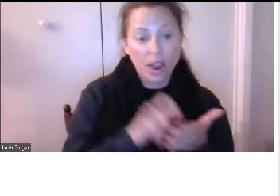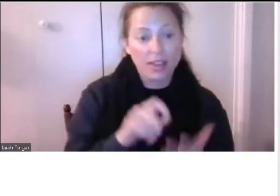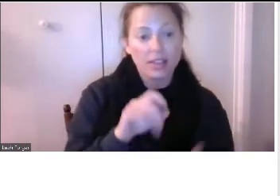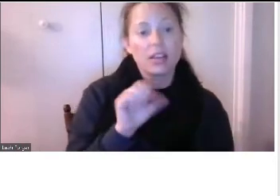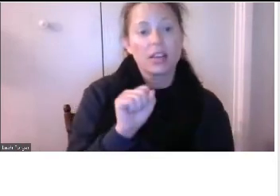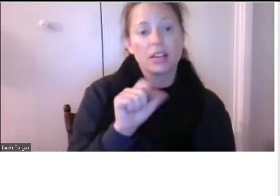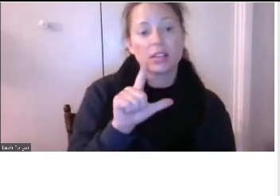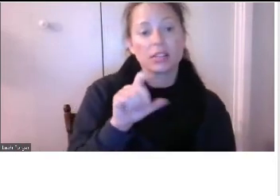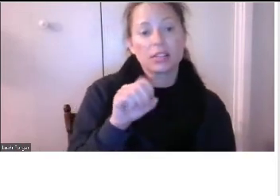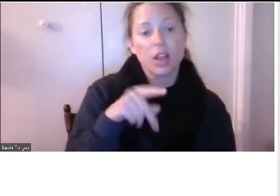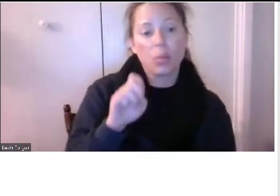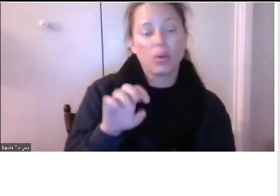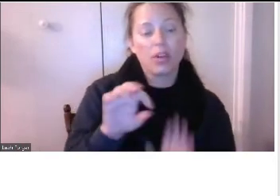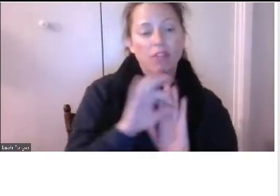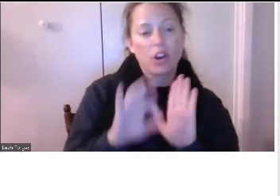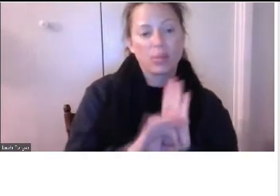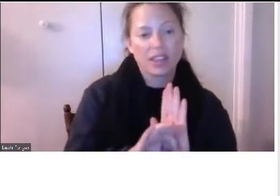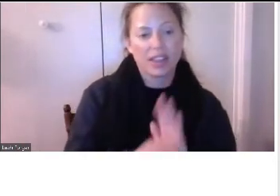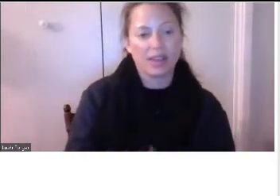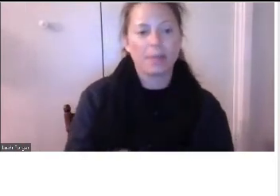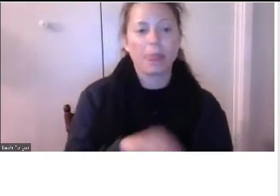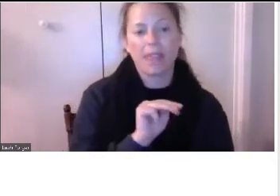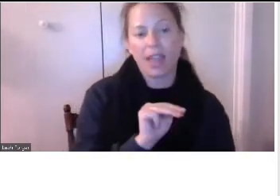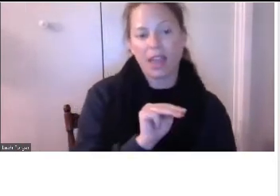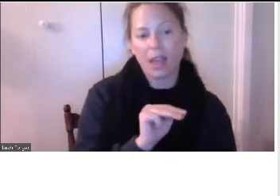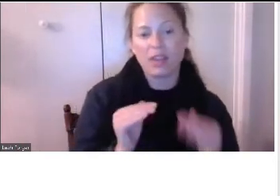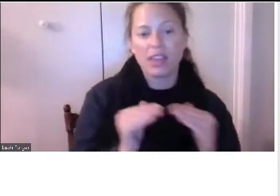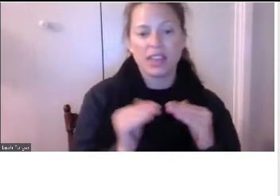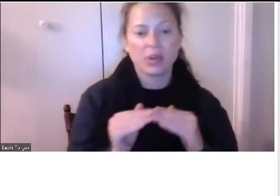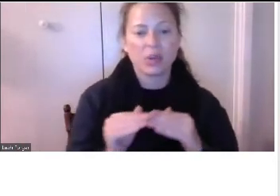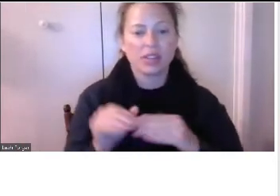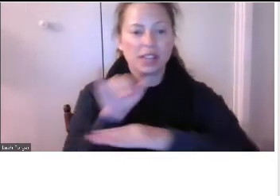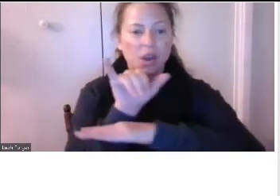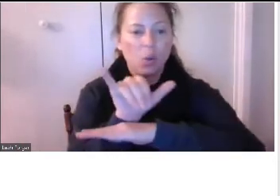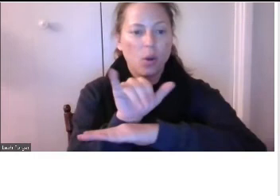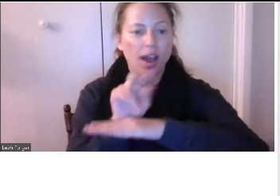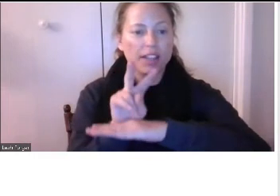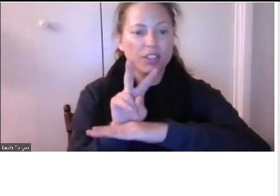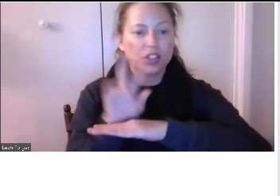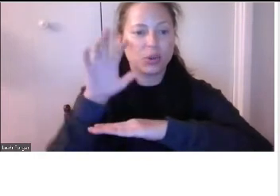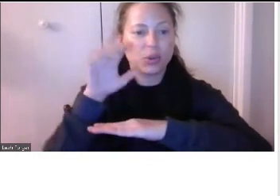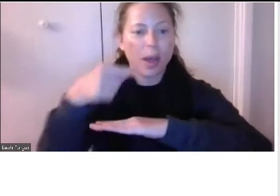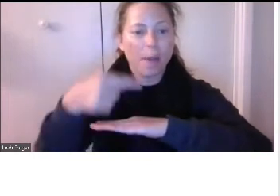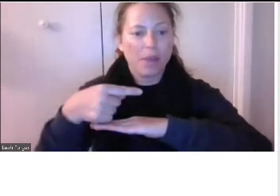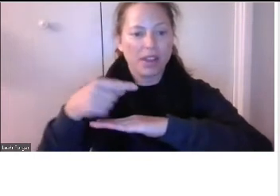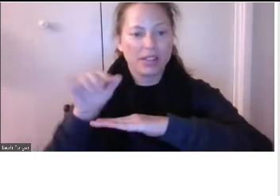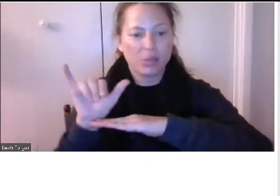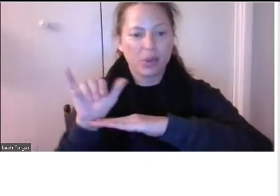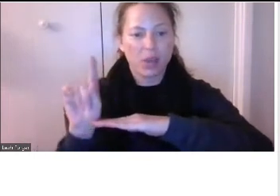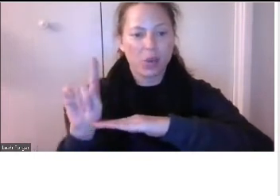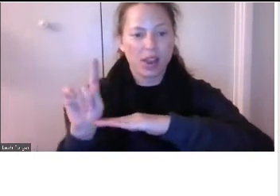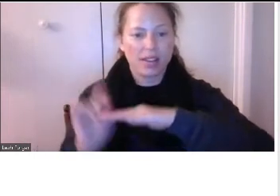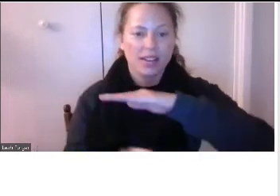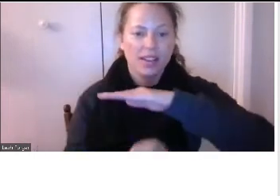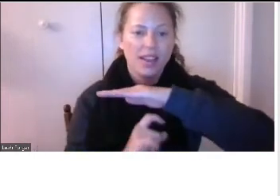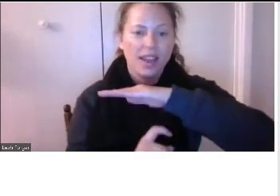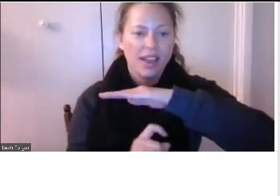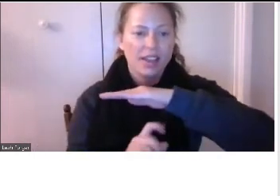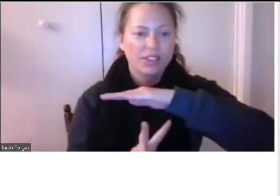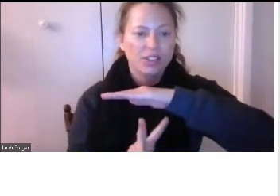y1 over x2 minus x1. Okay, and that would be 5 minus